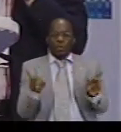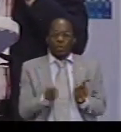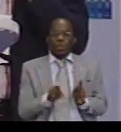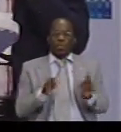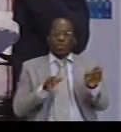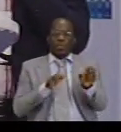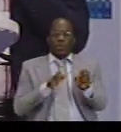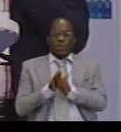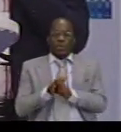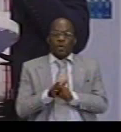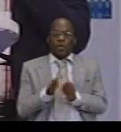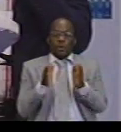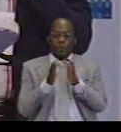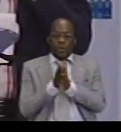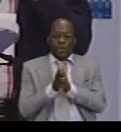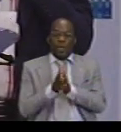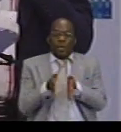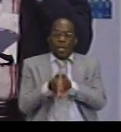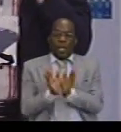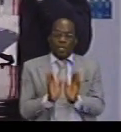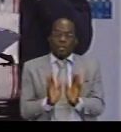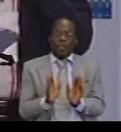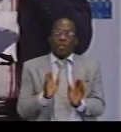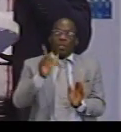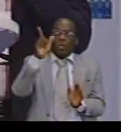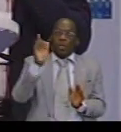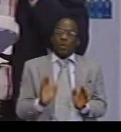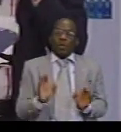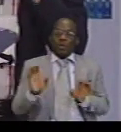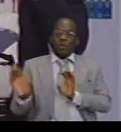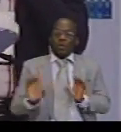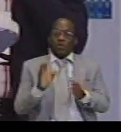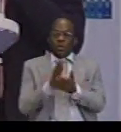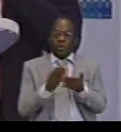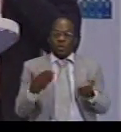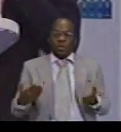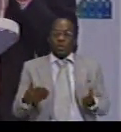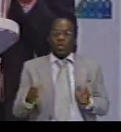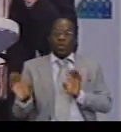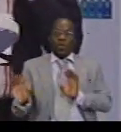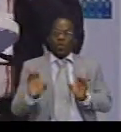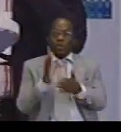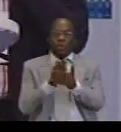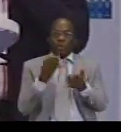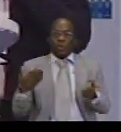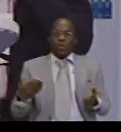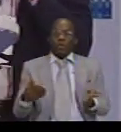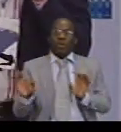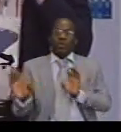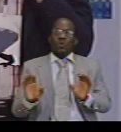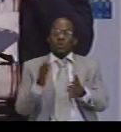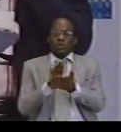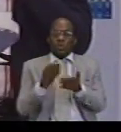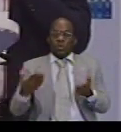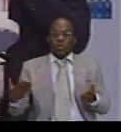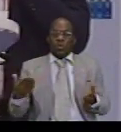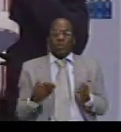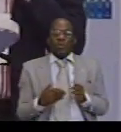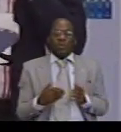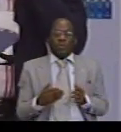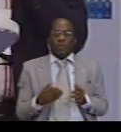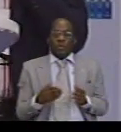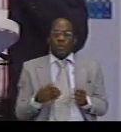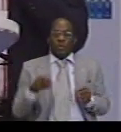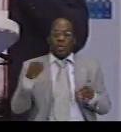and ask God to do something, to do something, to do something, to do something in